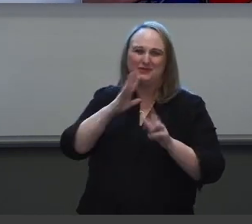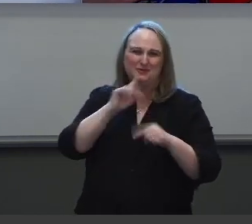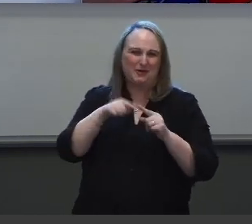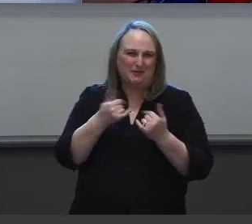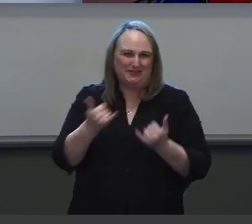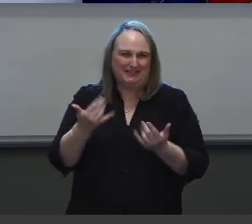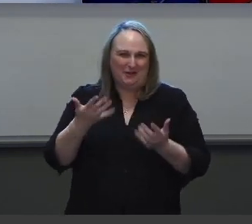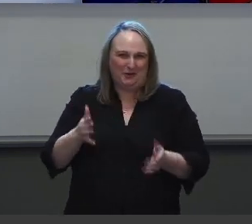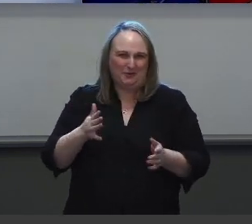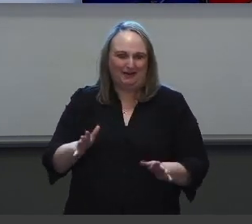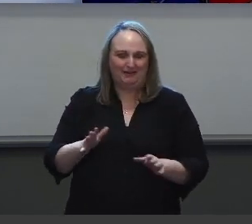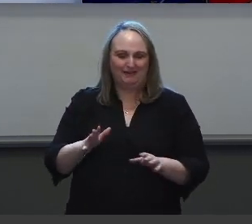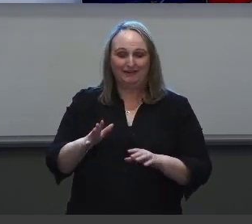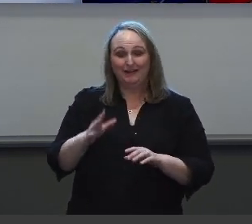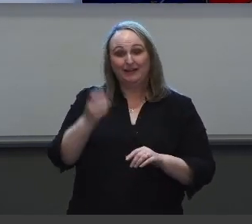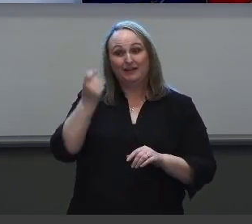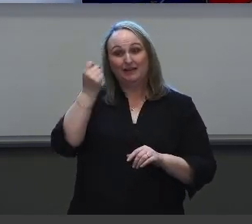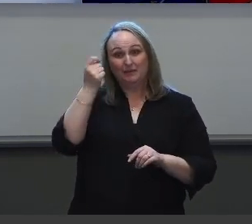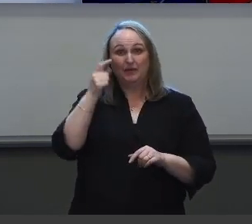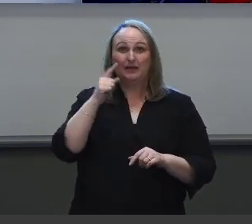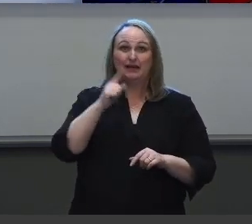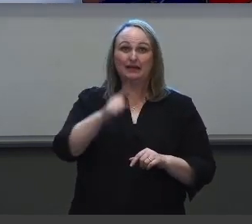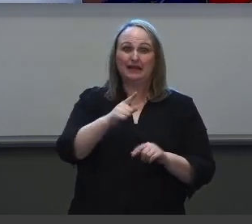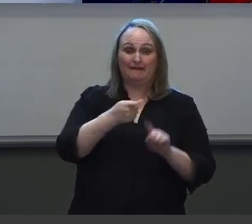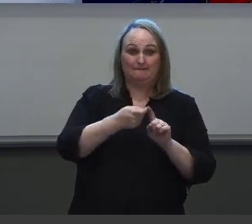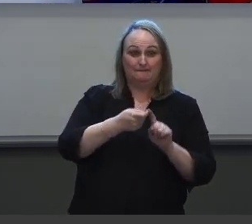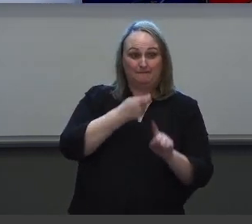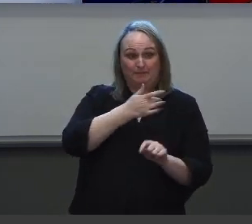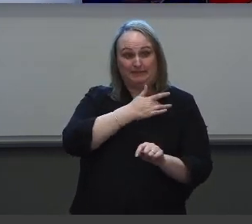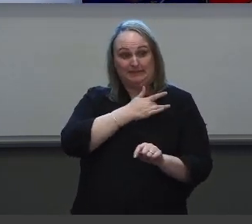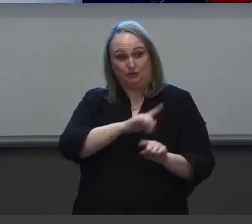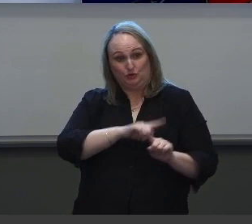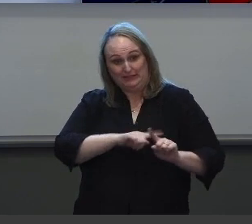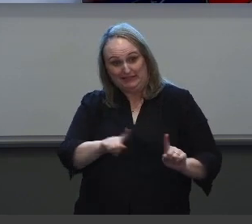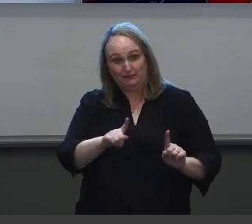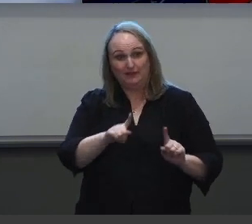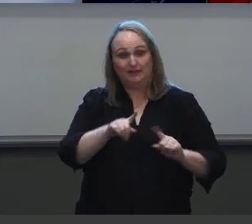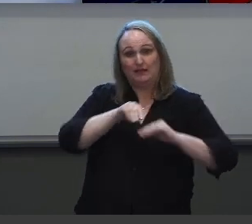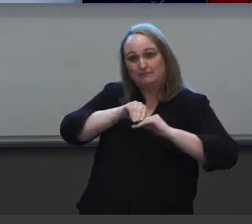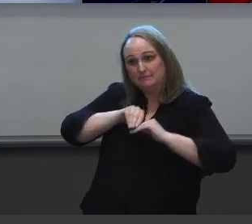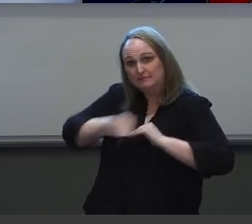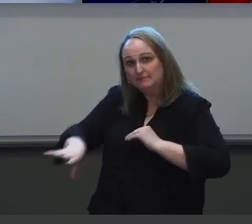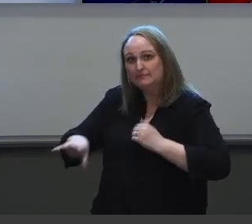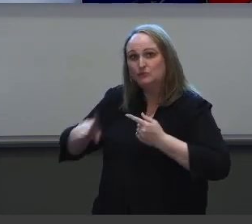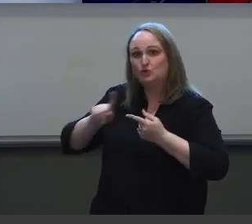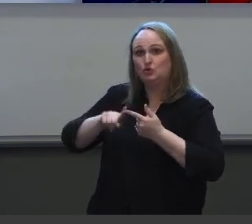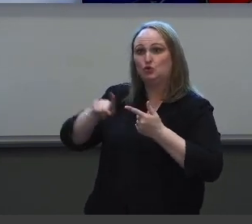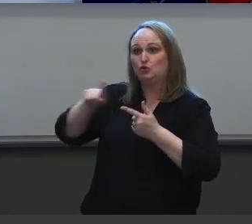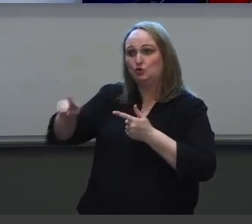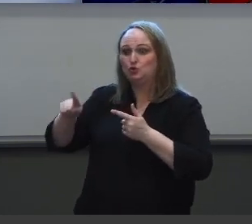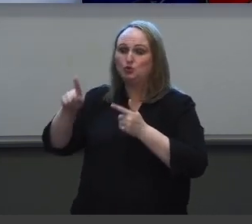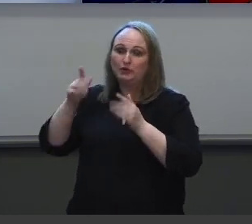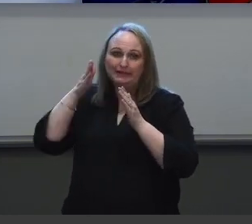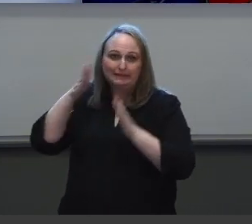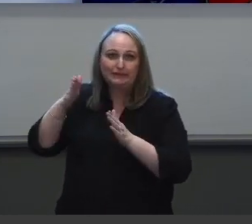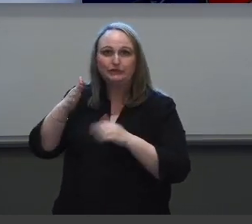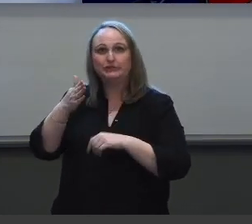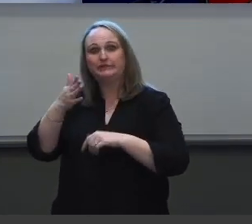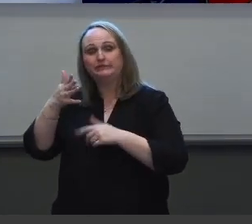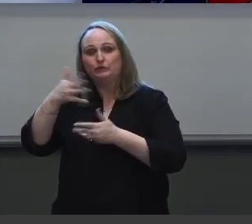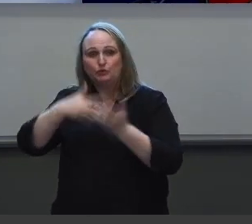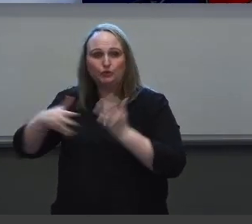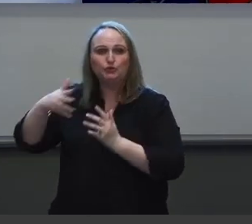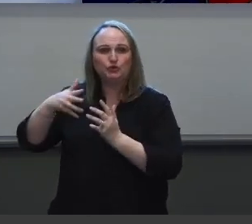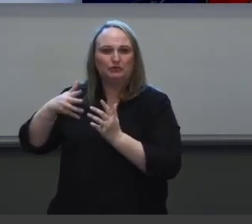it's not necessarily sensory differences driving attention, social, and anxiety differences. They feed back and forth with each